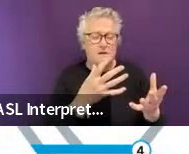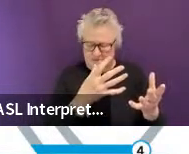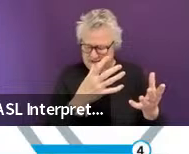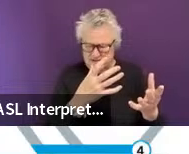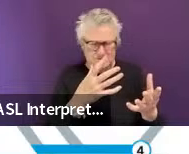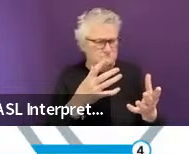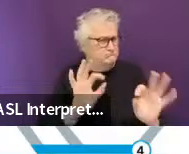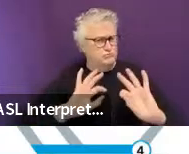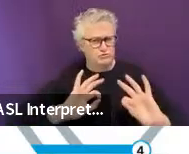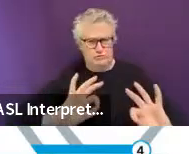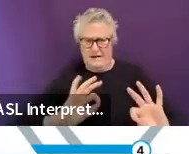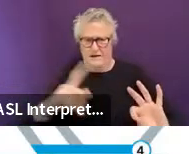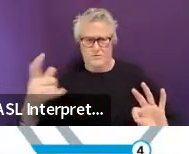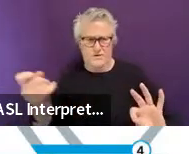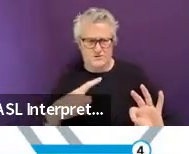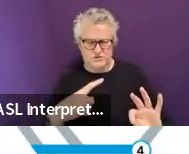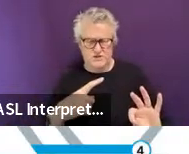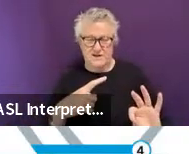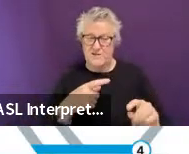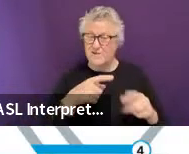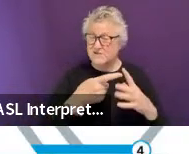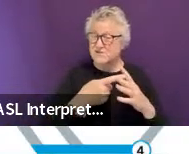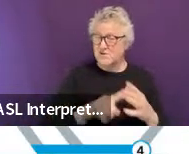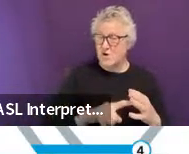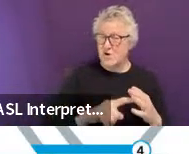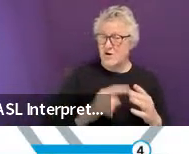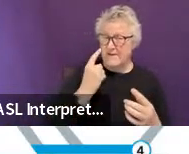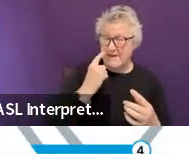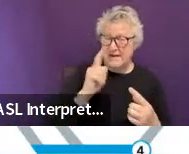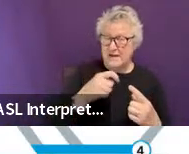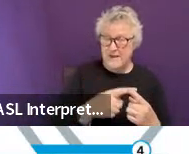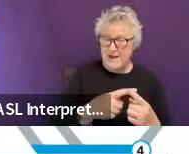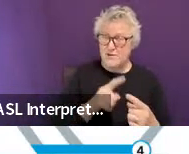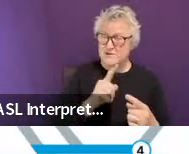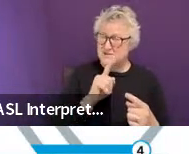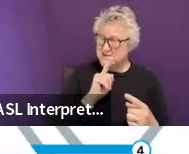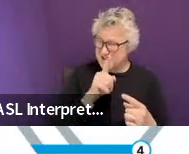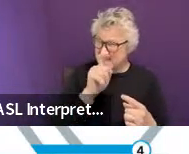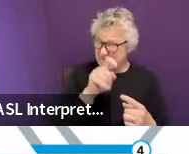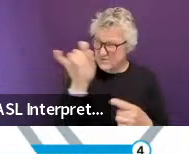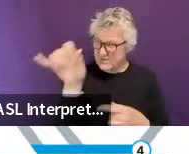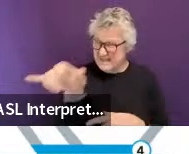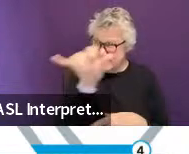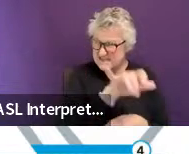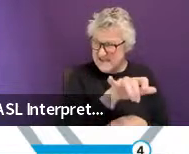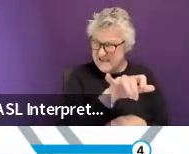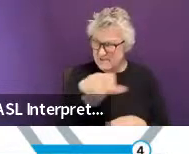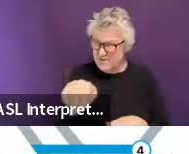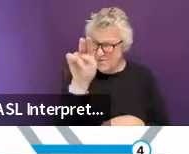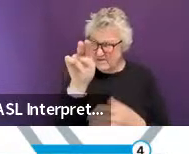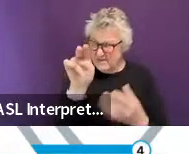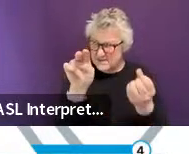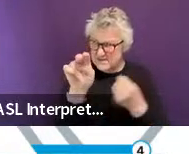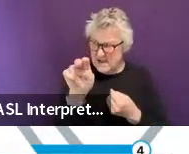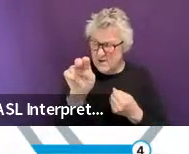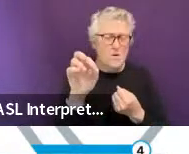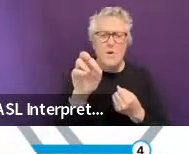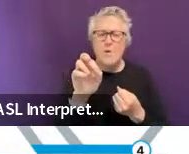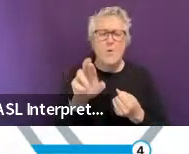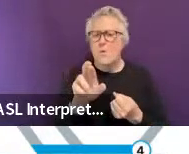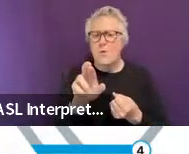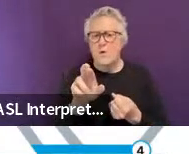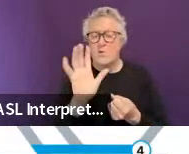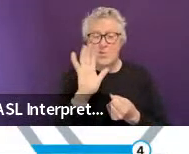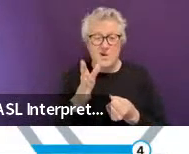we started thinking about, does it need to be symmetric, or can you look at maybe the benefits of different